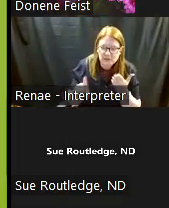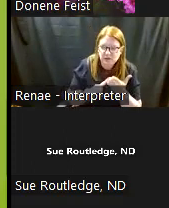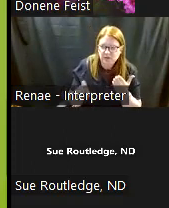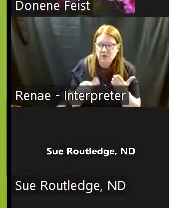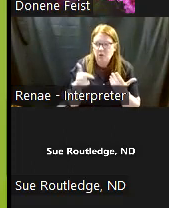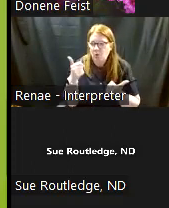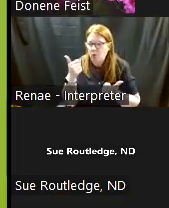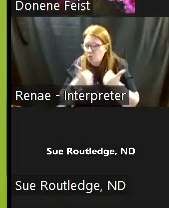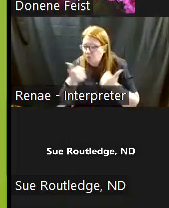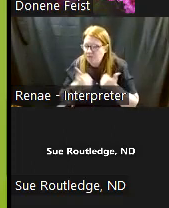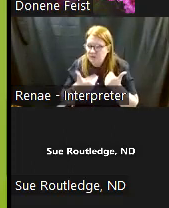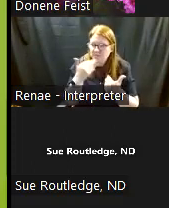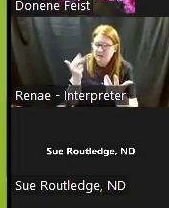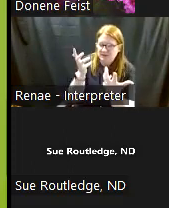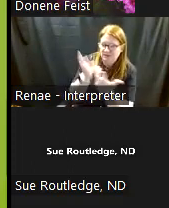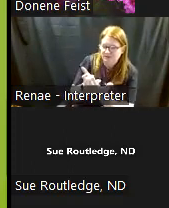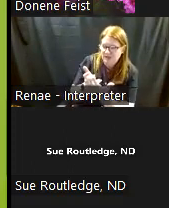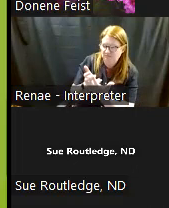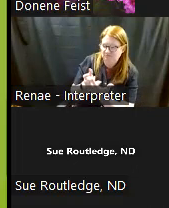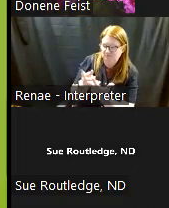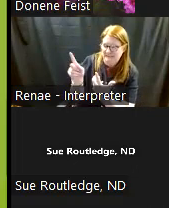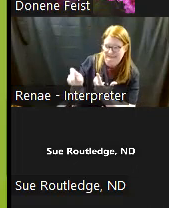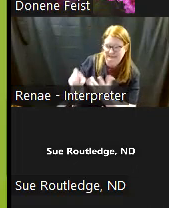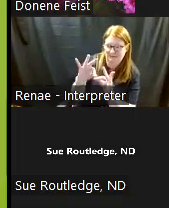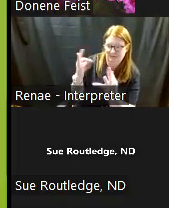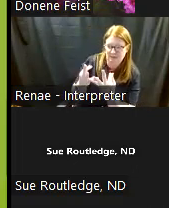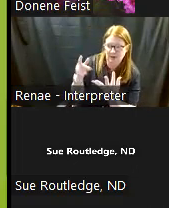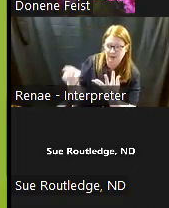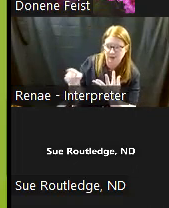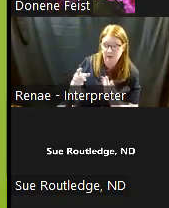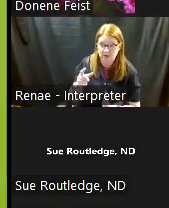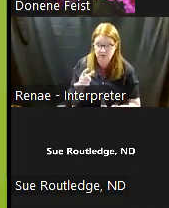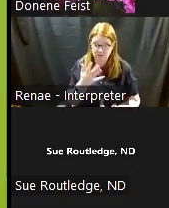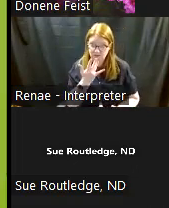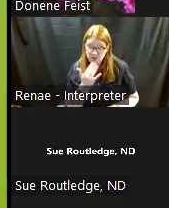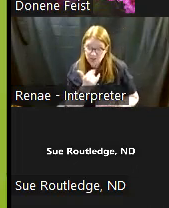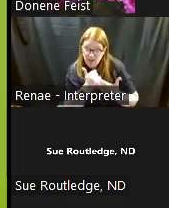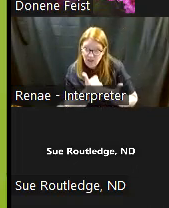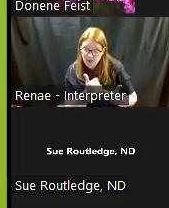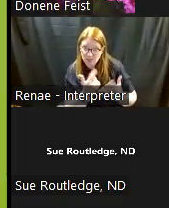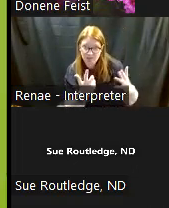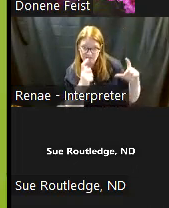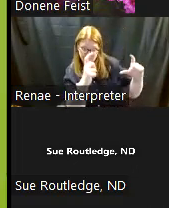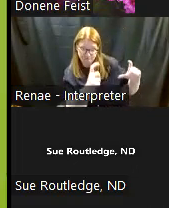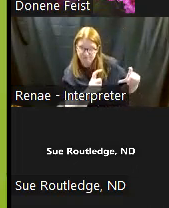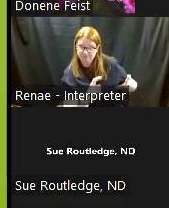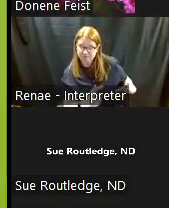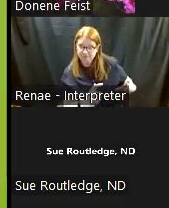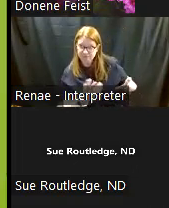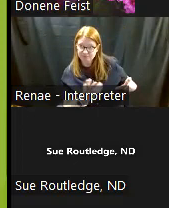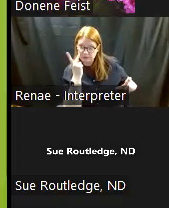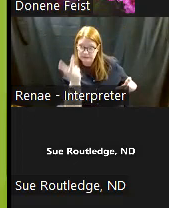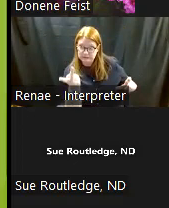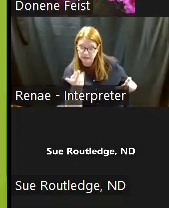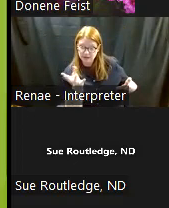of like a color-coded system, does that make it a little bit easier to understand? So that hearing loss grades is just one way to